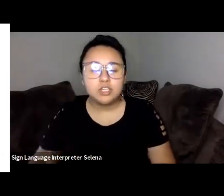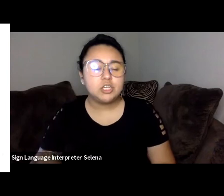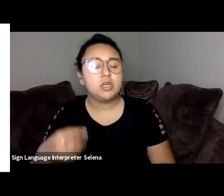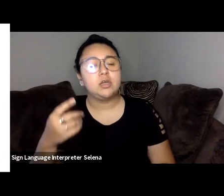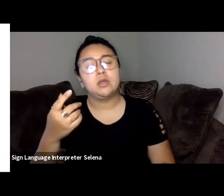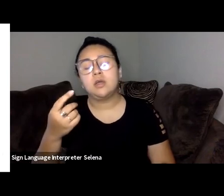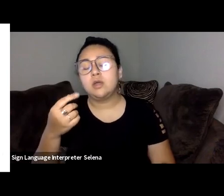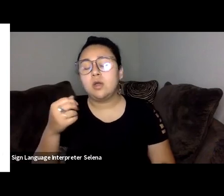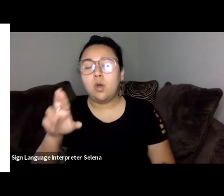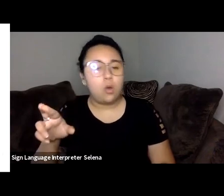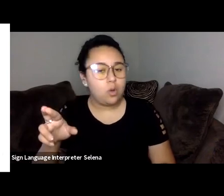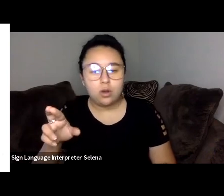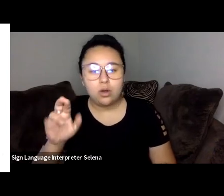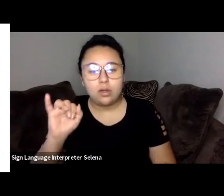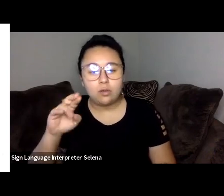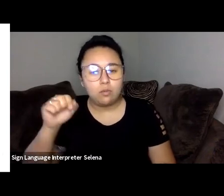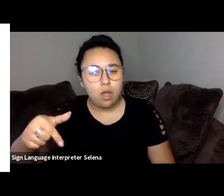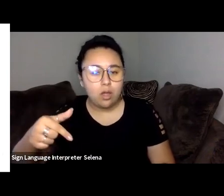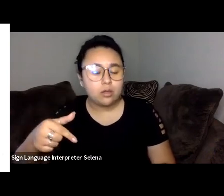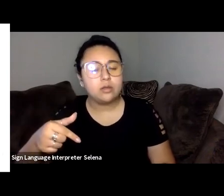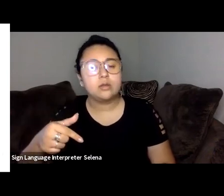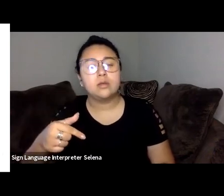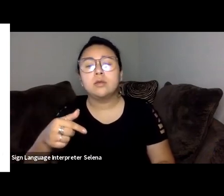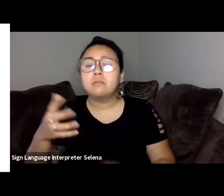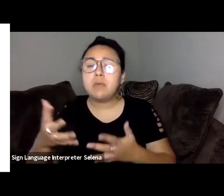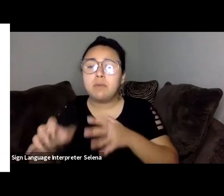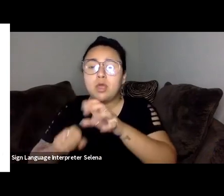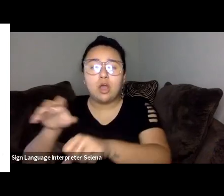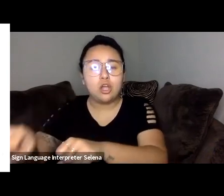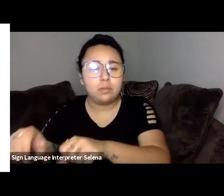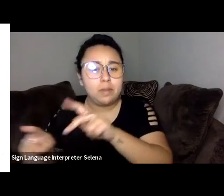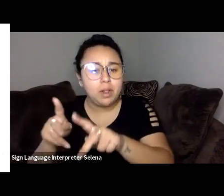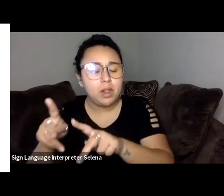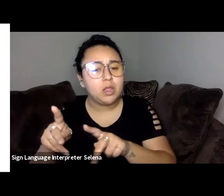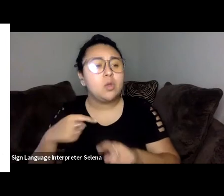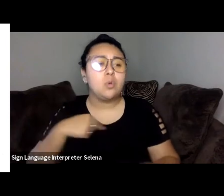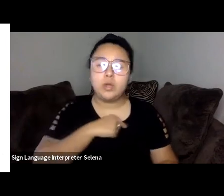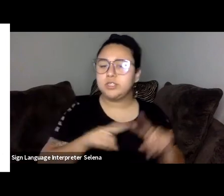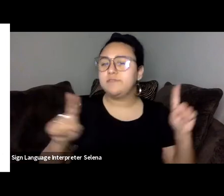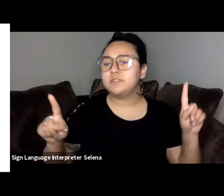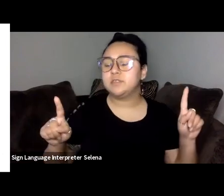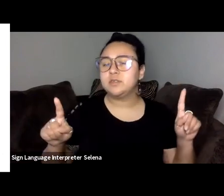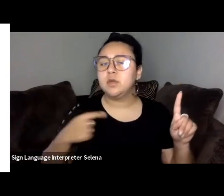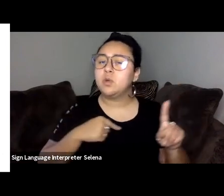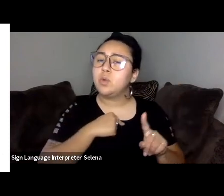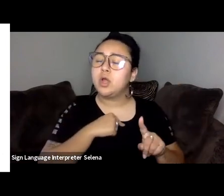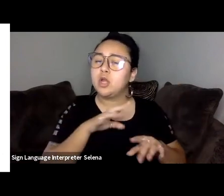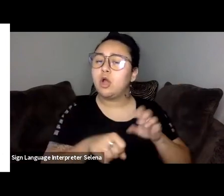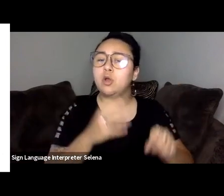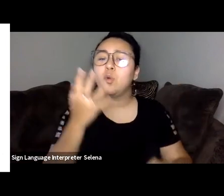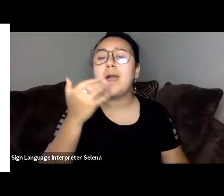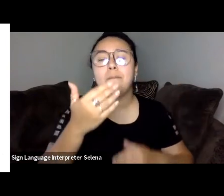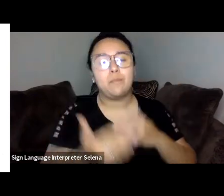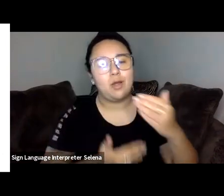same reasons that Iraq might in Kuwait, but instead conquer on behalf of progress. This creates